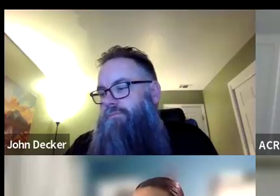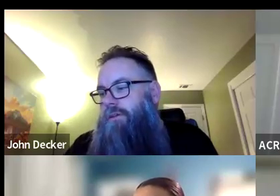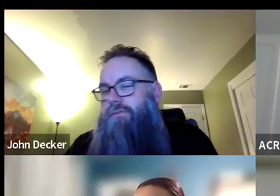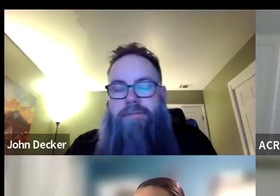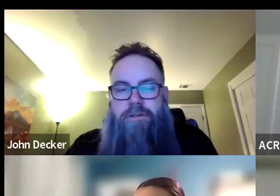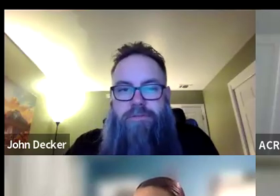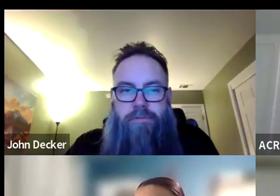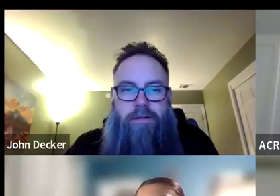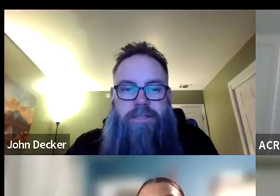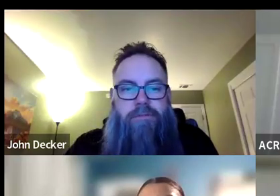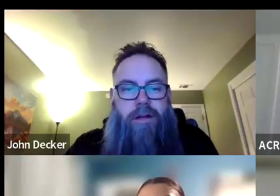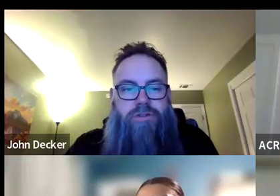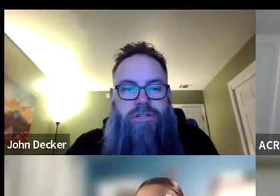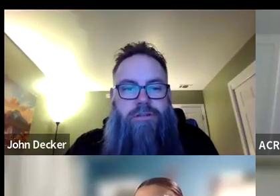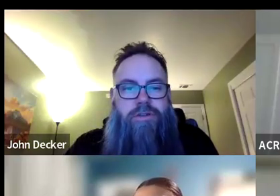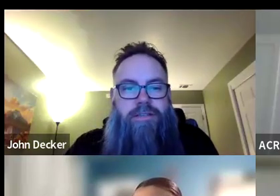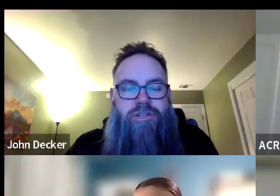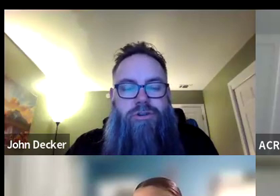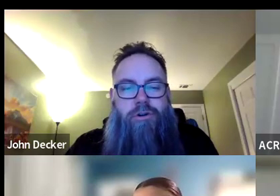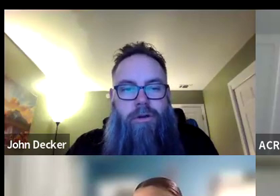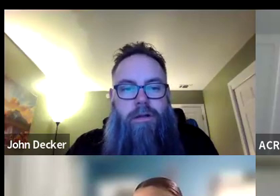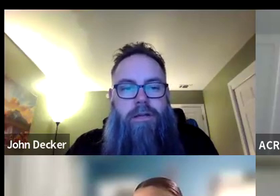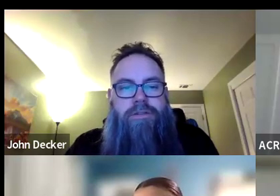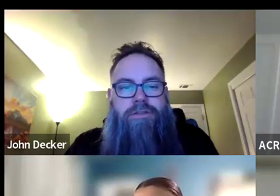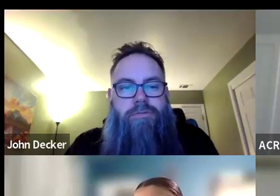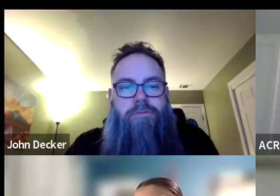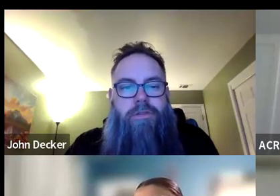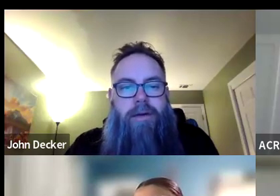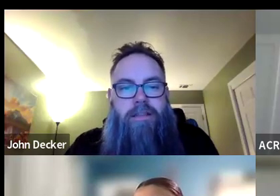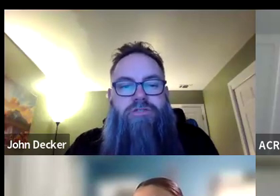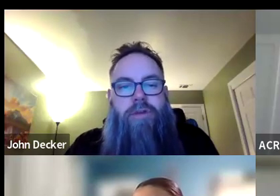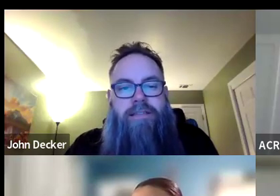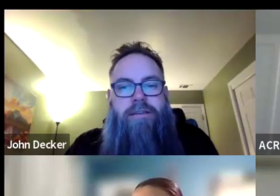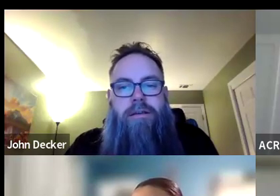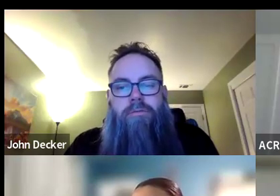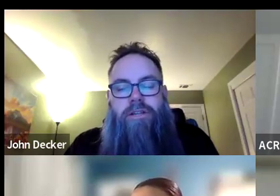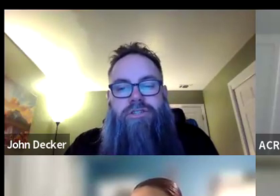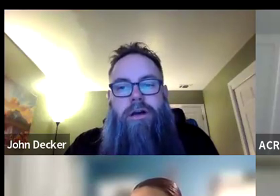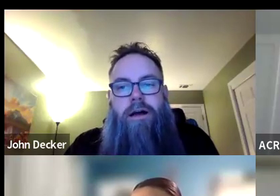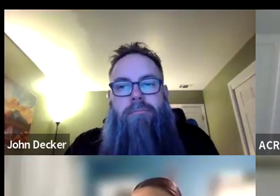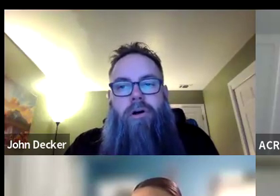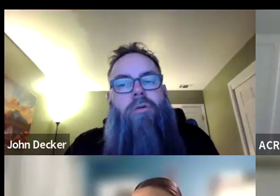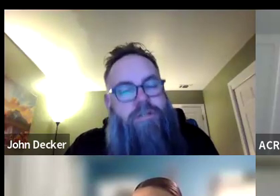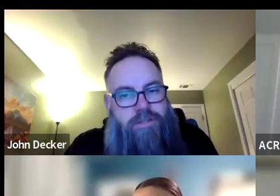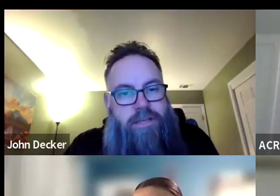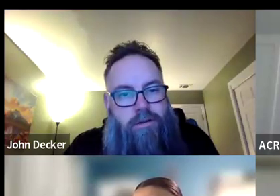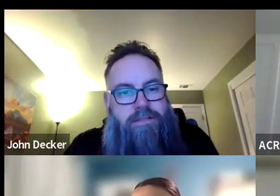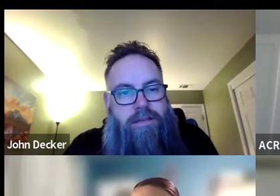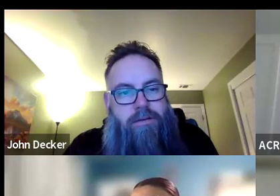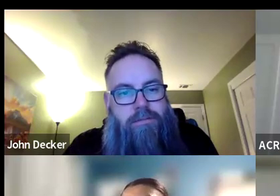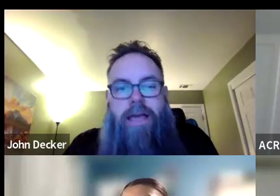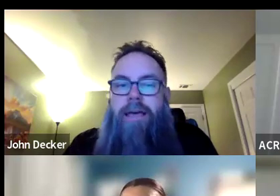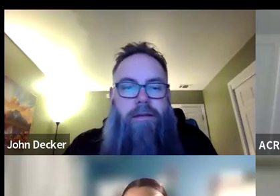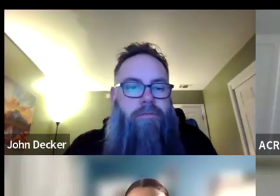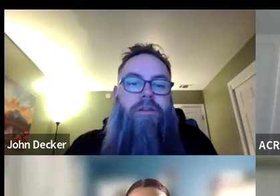believe, 5 service providers that have not transitioned over to the mileage rates, which our regional center